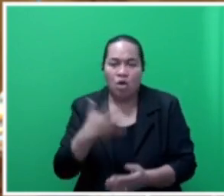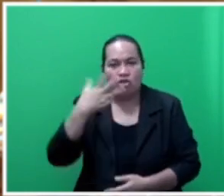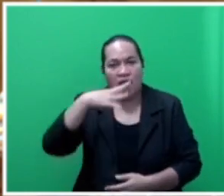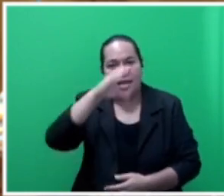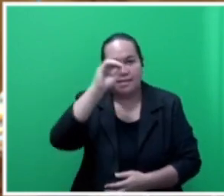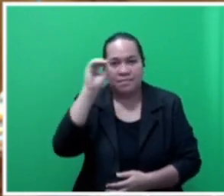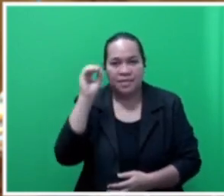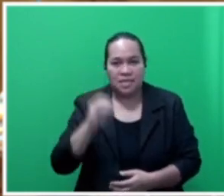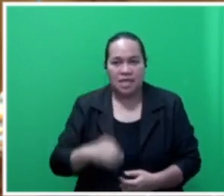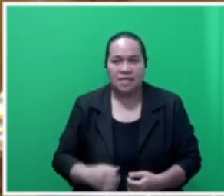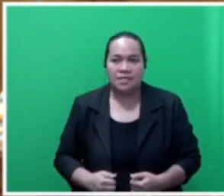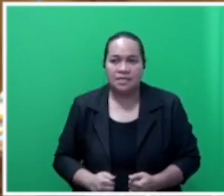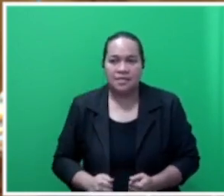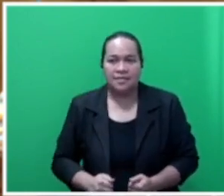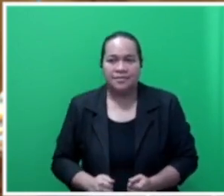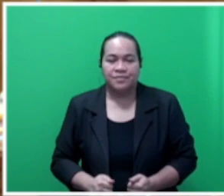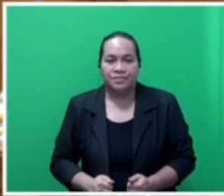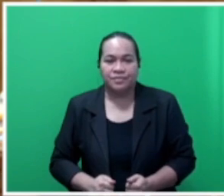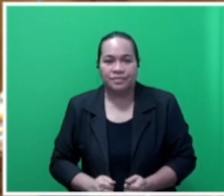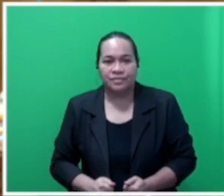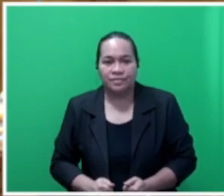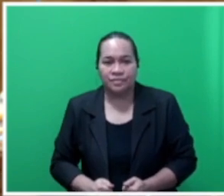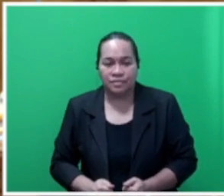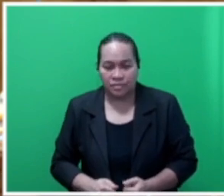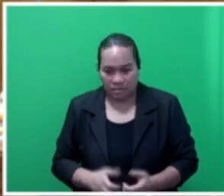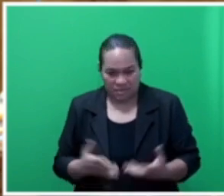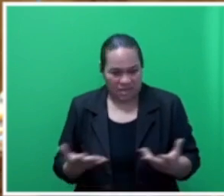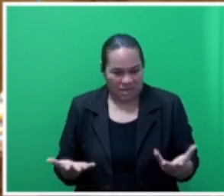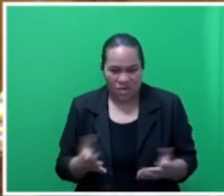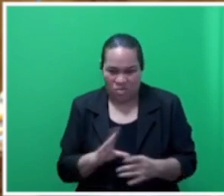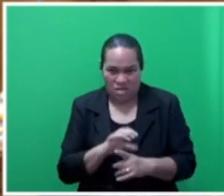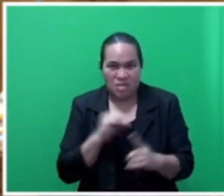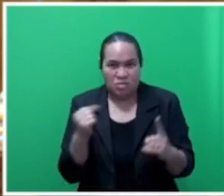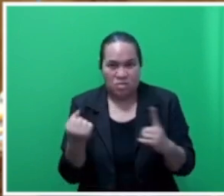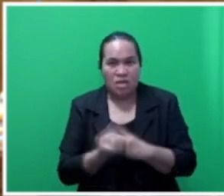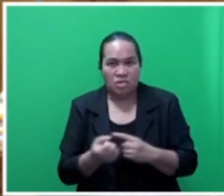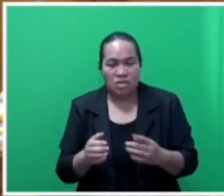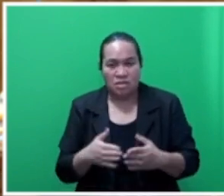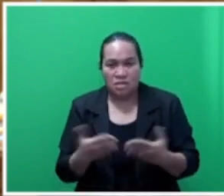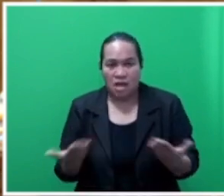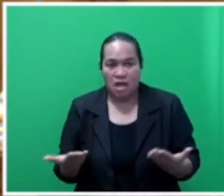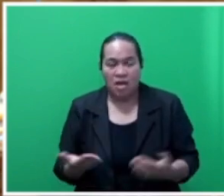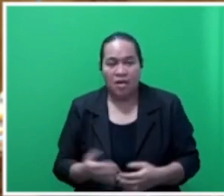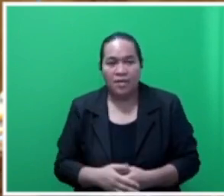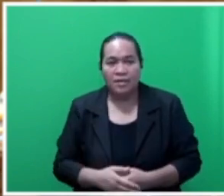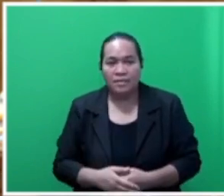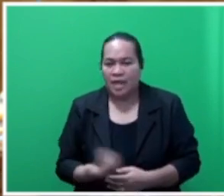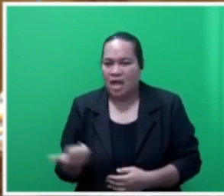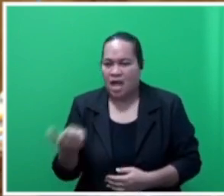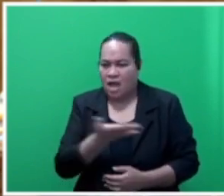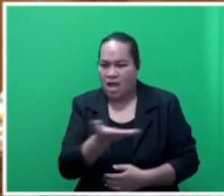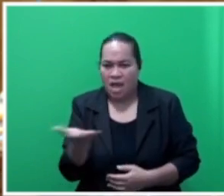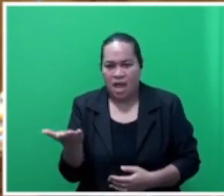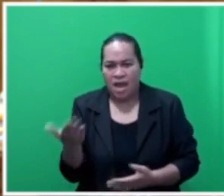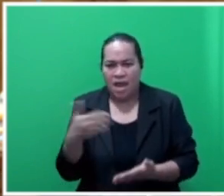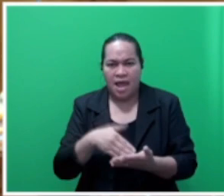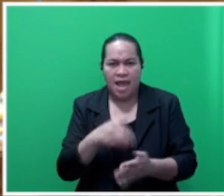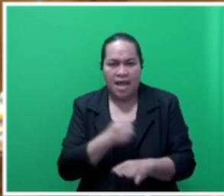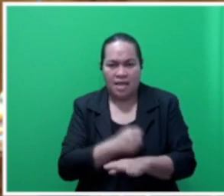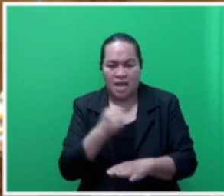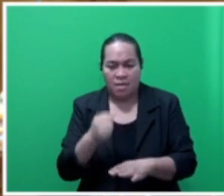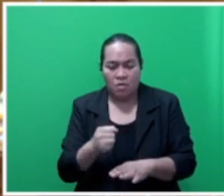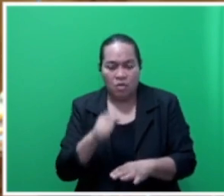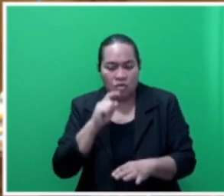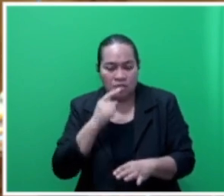sir. Sir, with the prevailing conditions, any added government expenditure would squeeze the